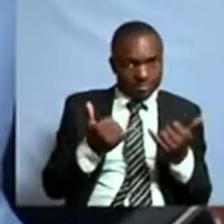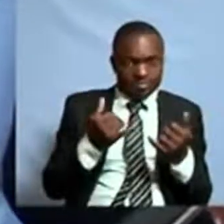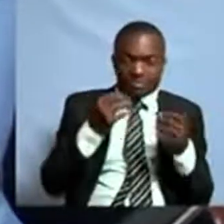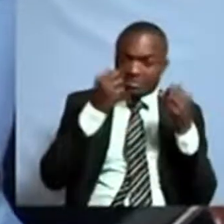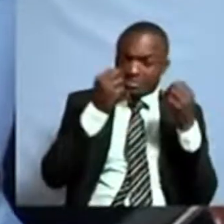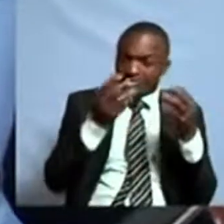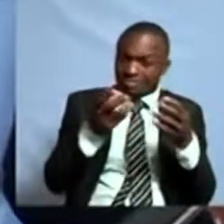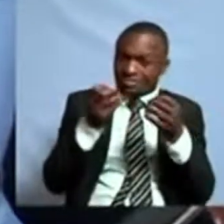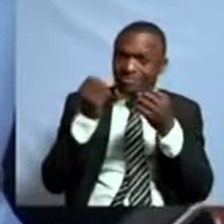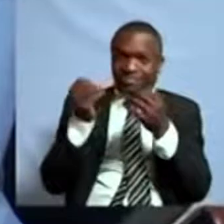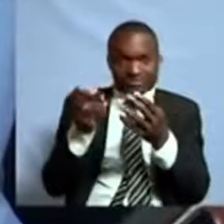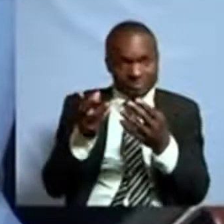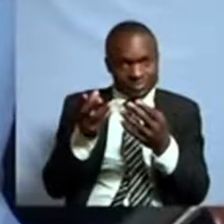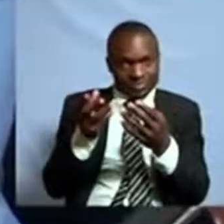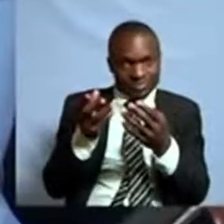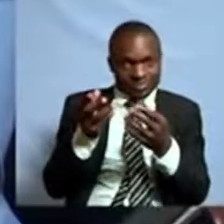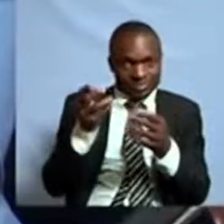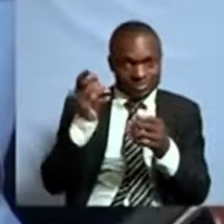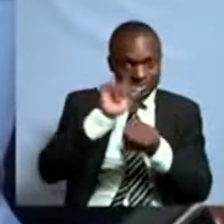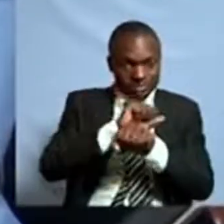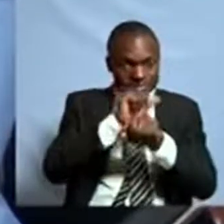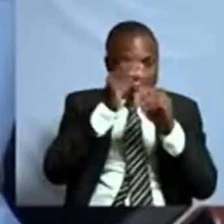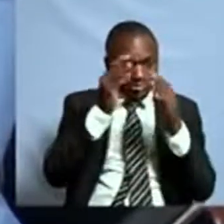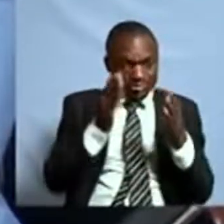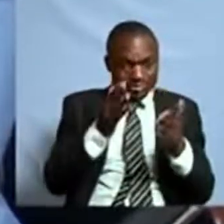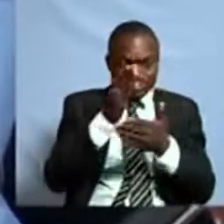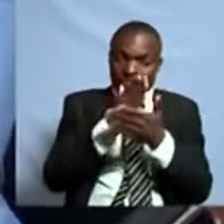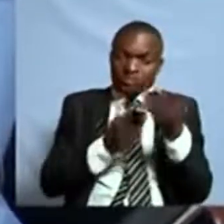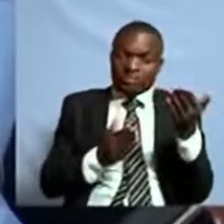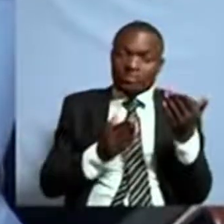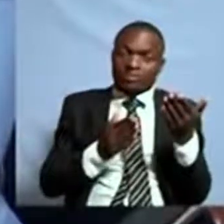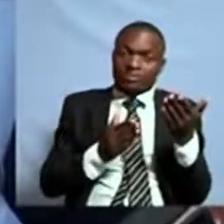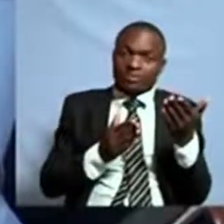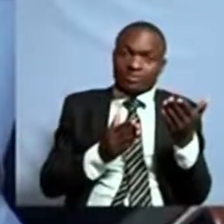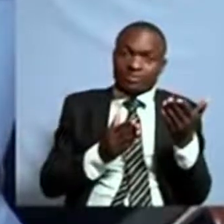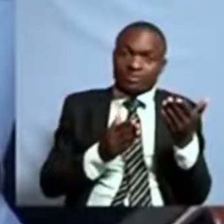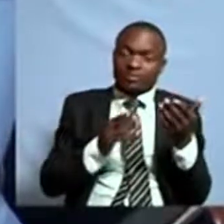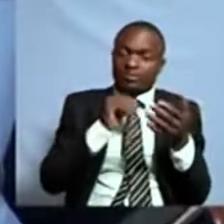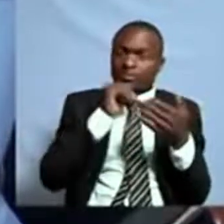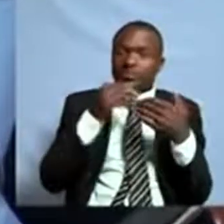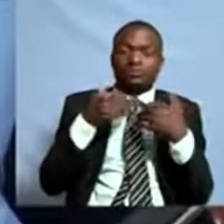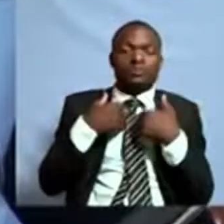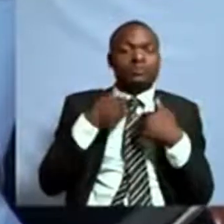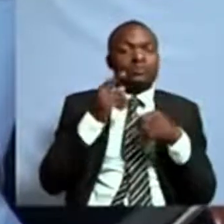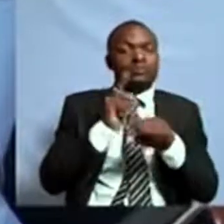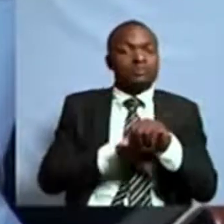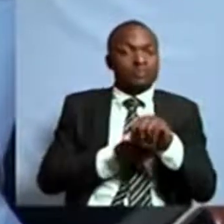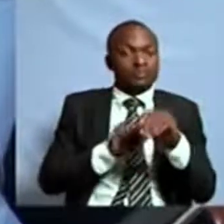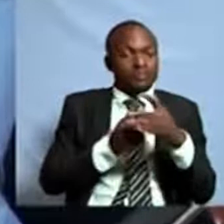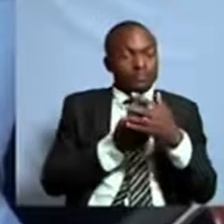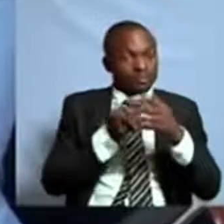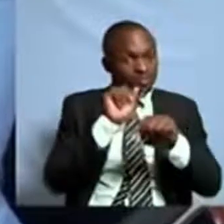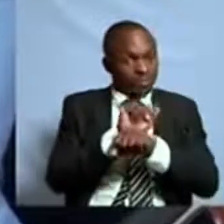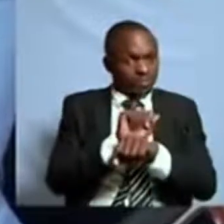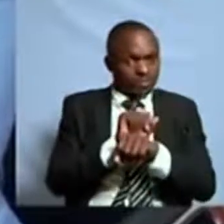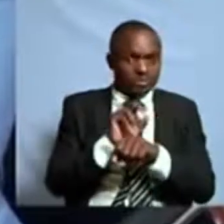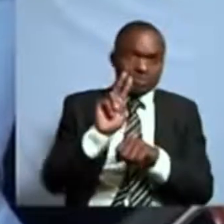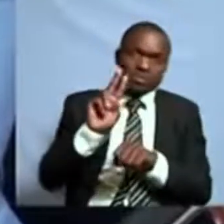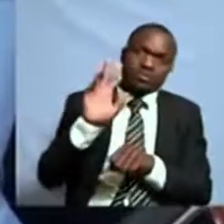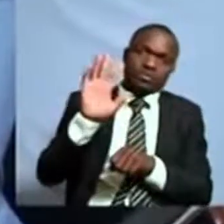the employees, some of them may not have had the chance to start work maybe at